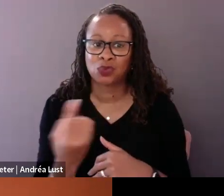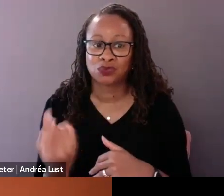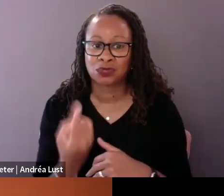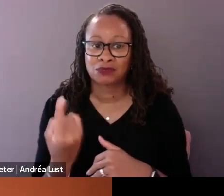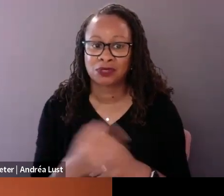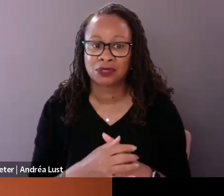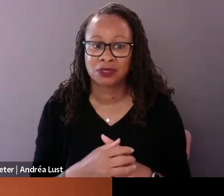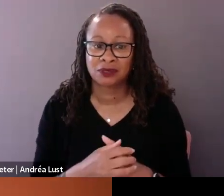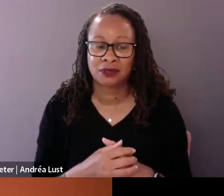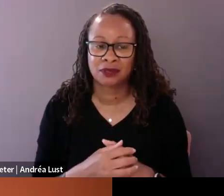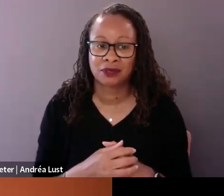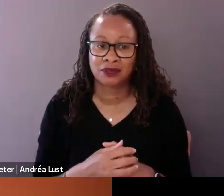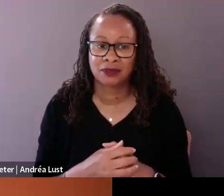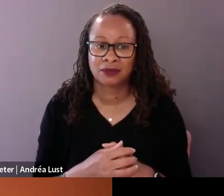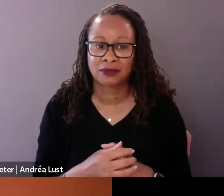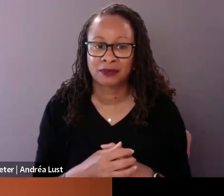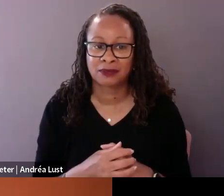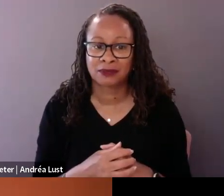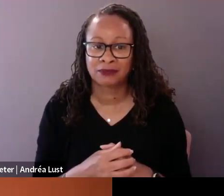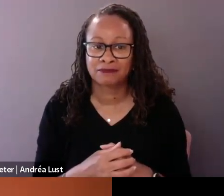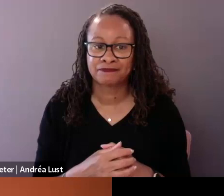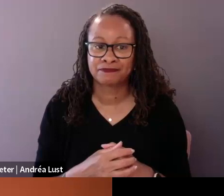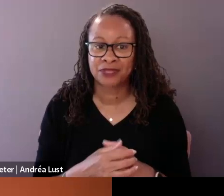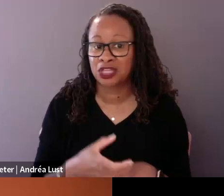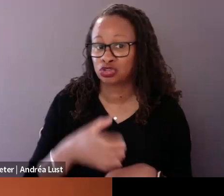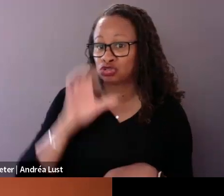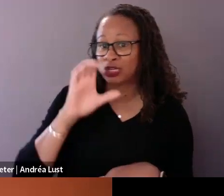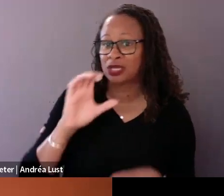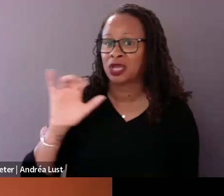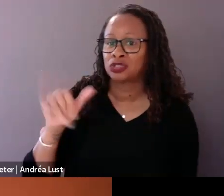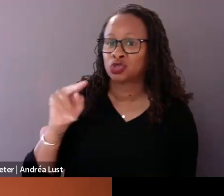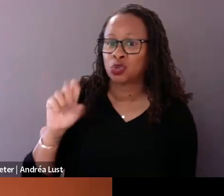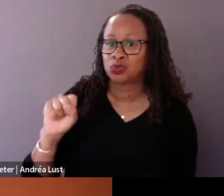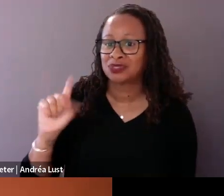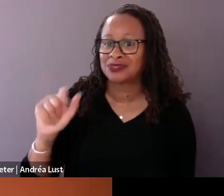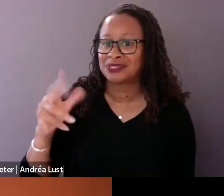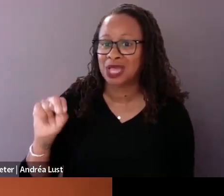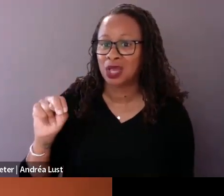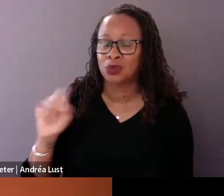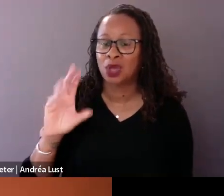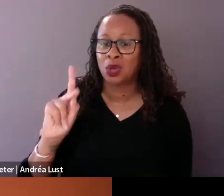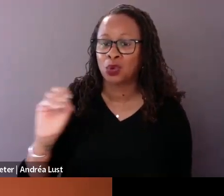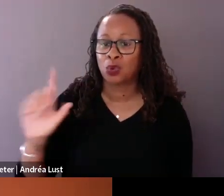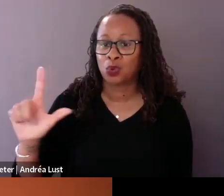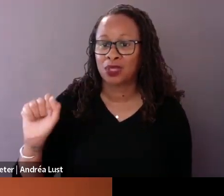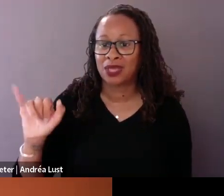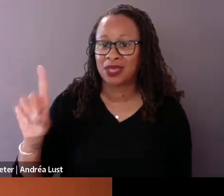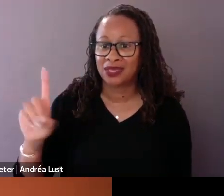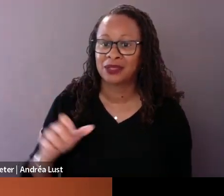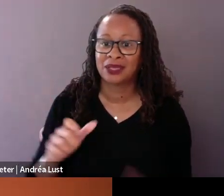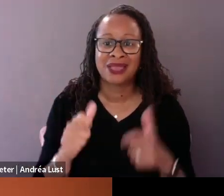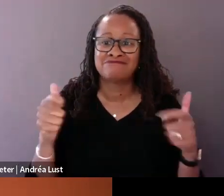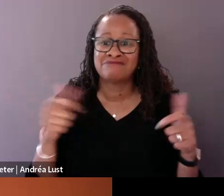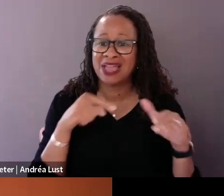they're drinking, you know, Jonestown Kool-Aid, mass suicides, you know,